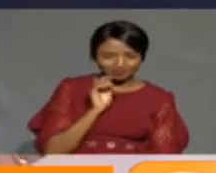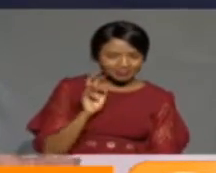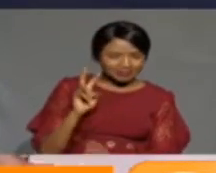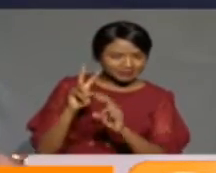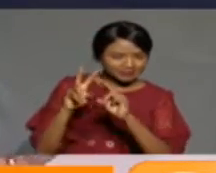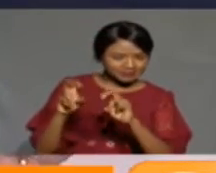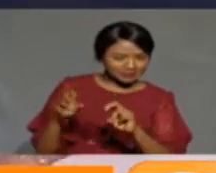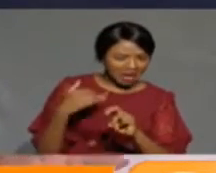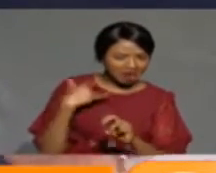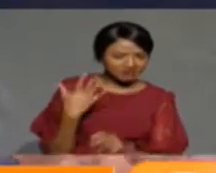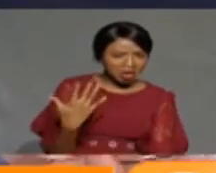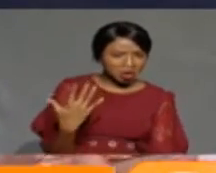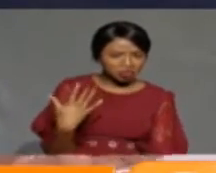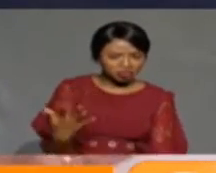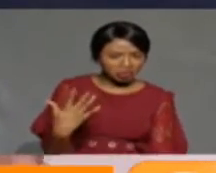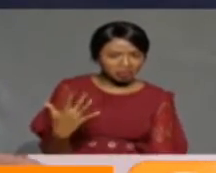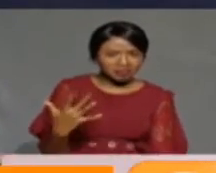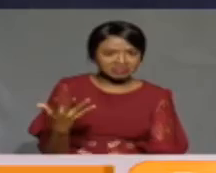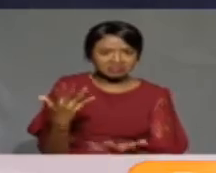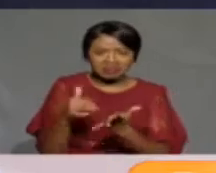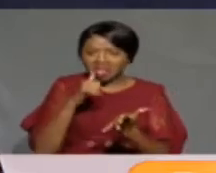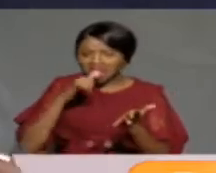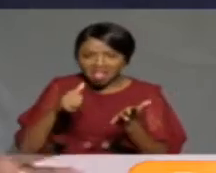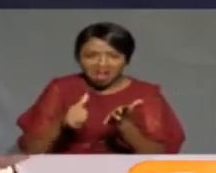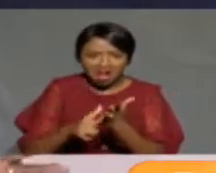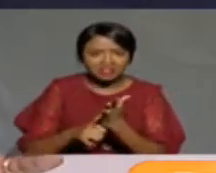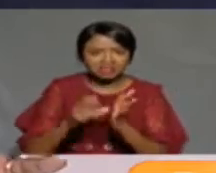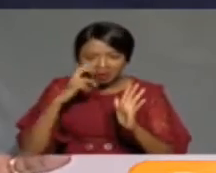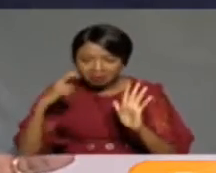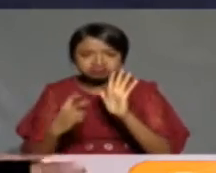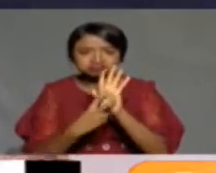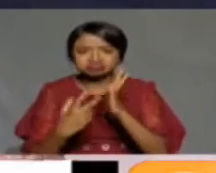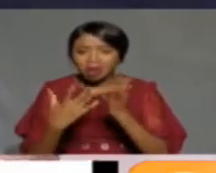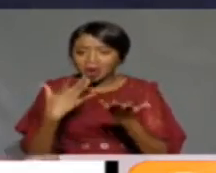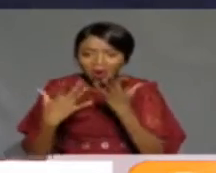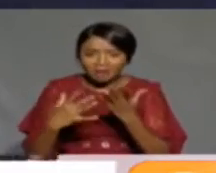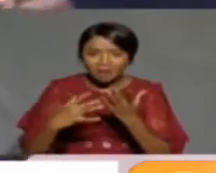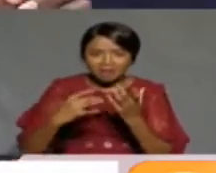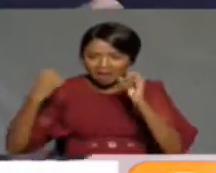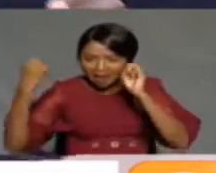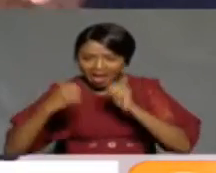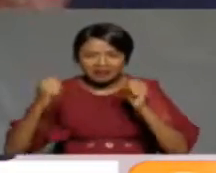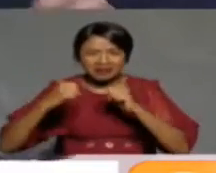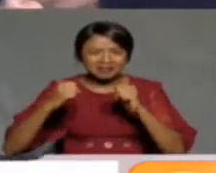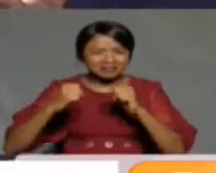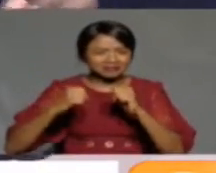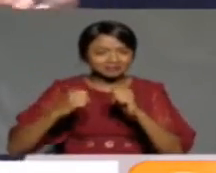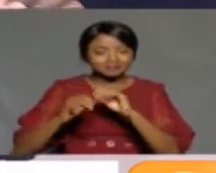a document through either letter of allotment or some sort of sale agreement. Then there were